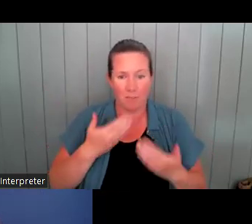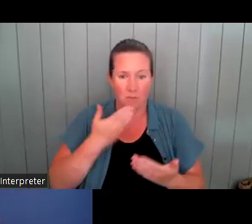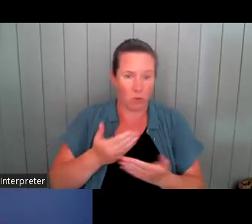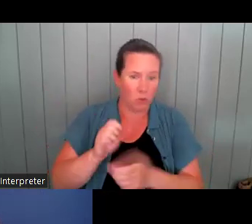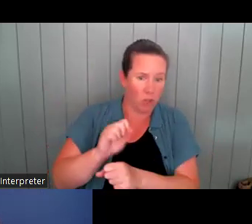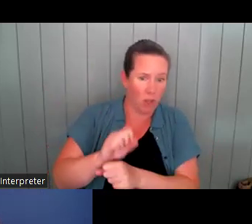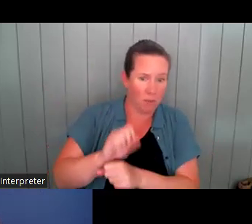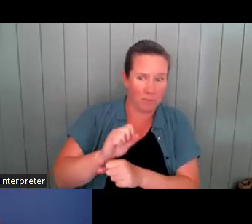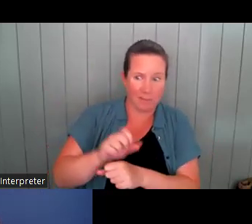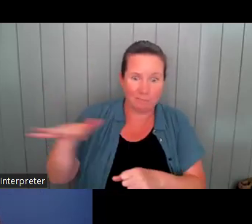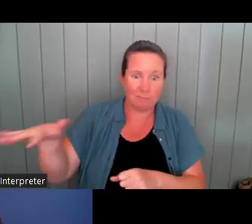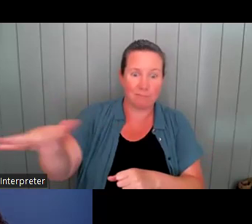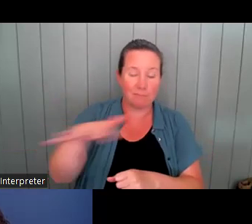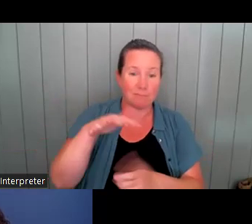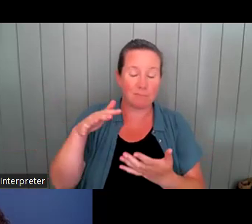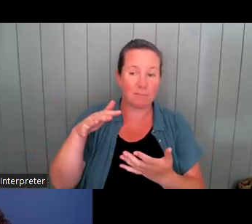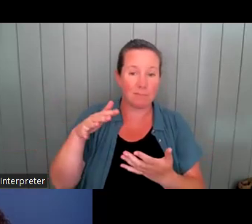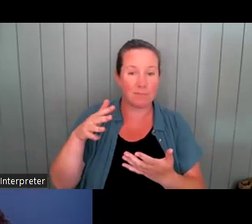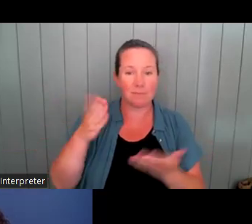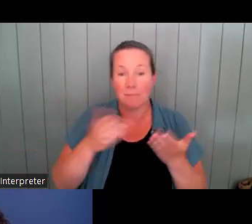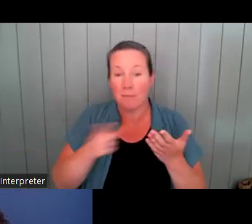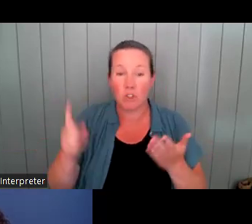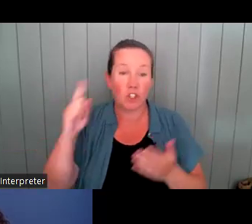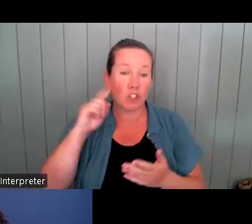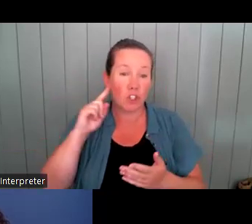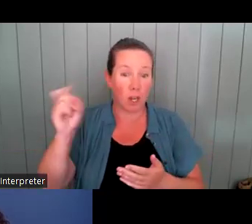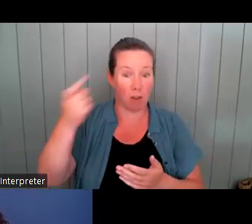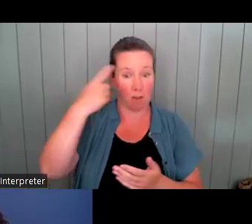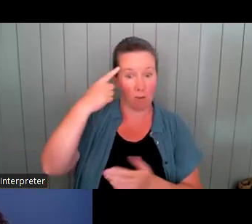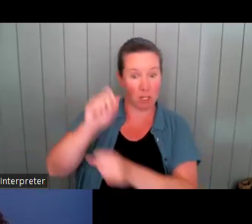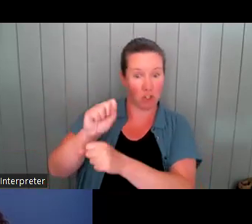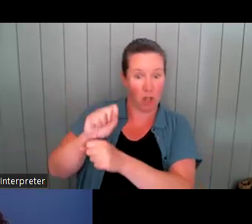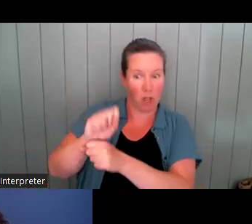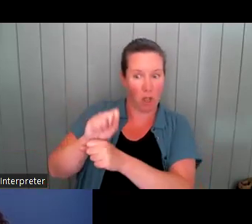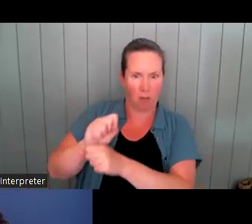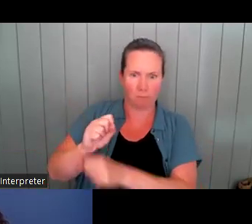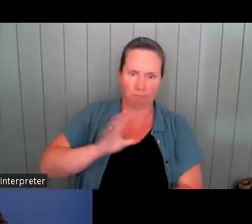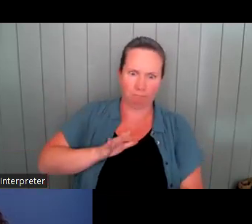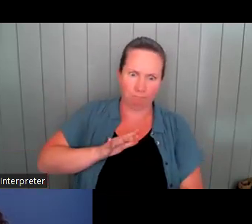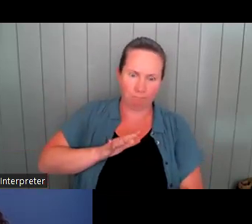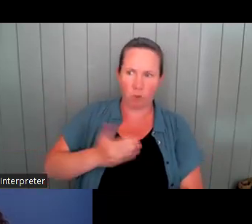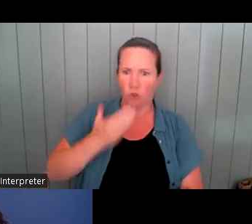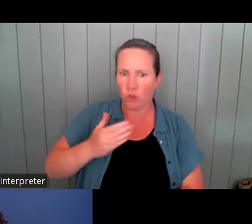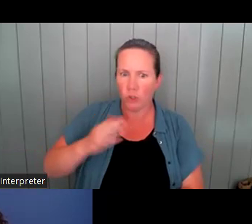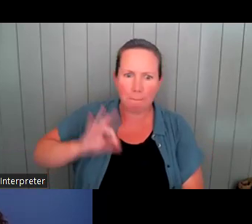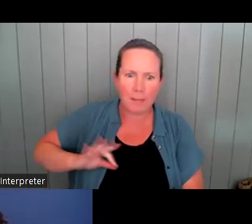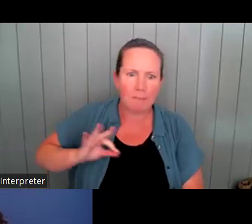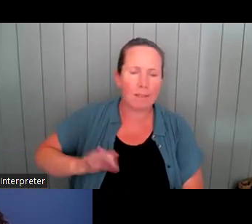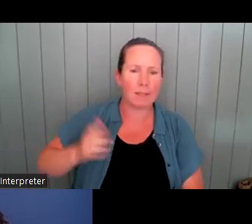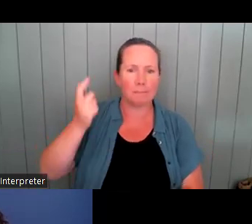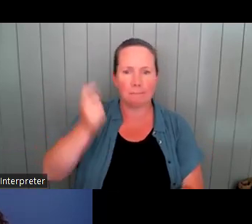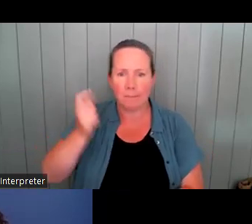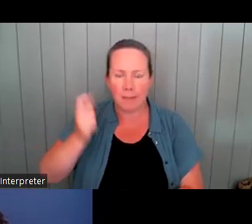hear that a government job may really be a good idea with pensions and, you know, good benefits.